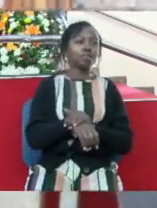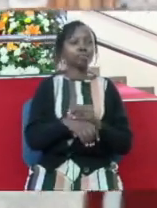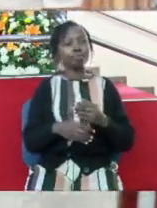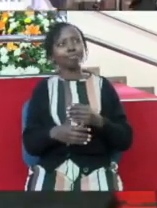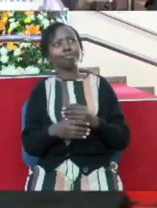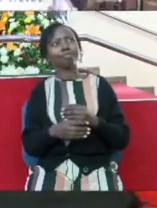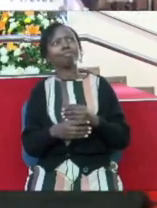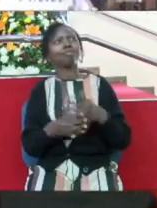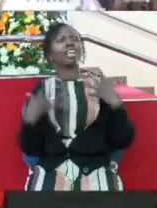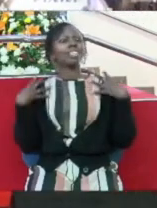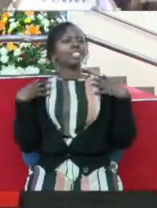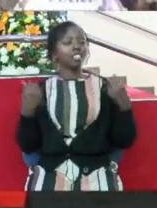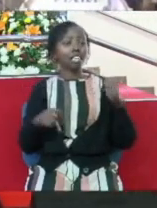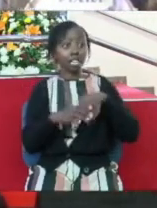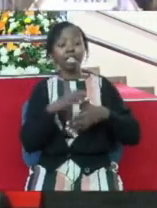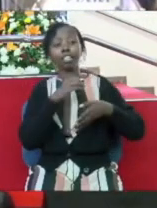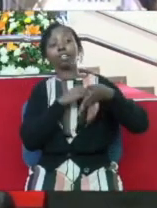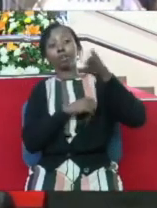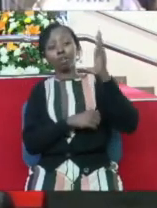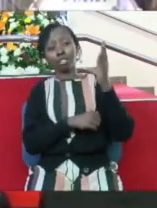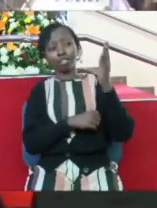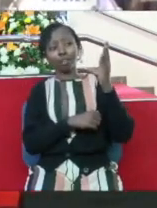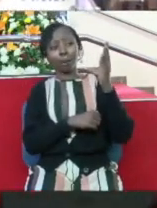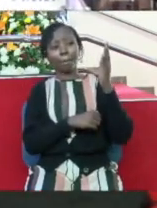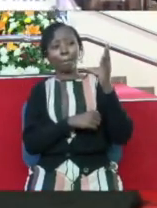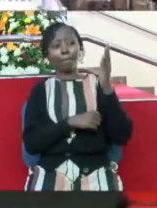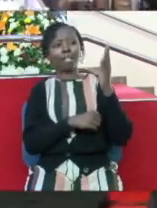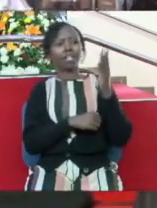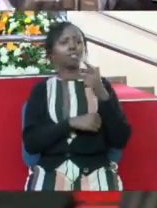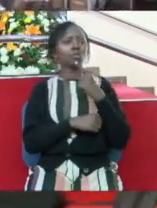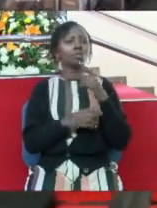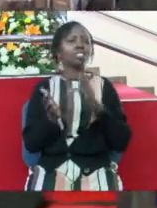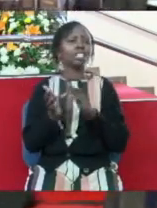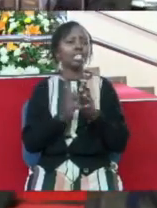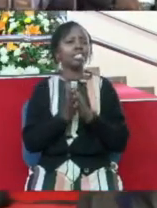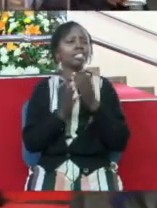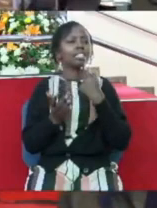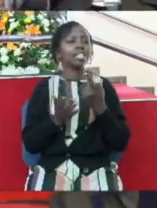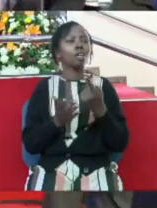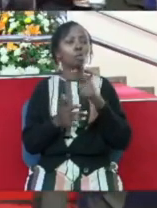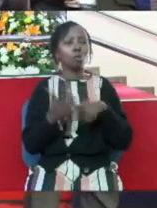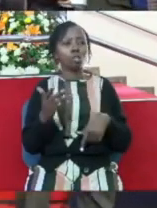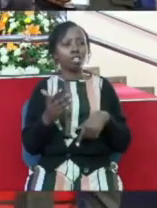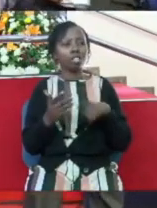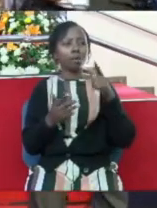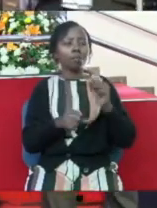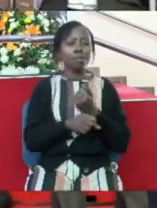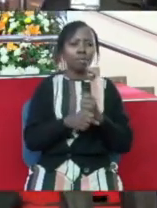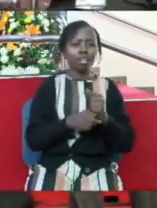Umetembea kivyako. And you imagined you could make it. Na ukadhani utaweza. But from today henceforth, lakini kuanzia sasa I have made